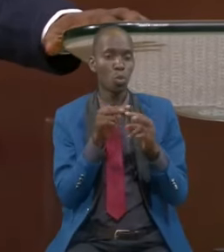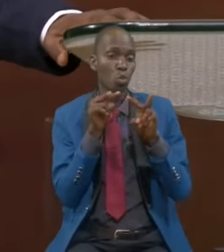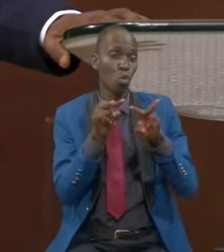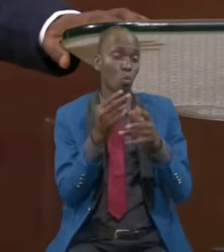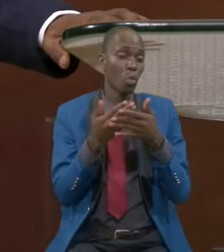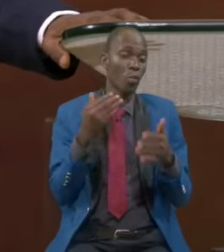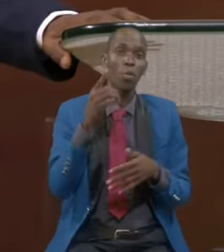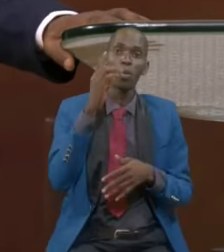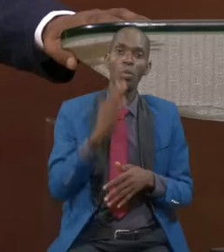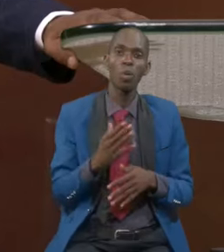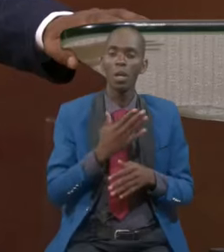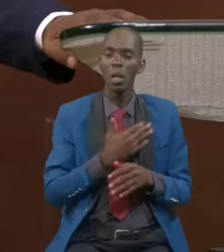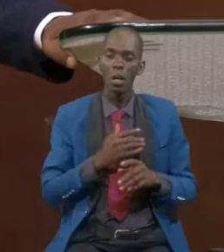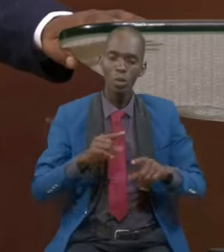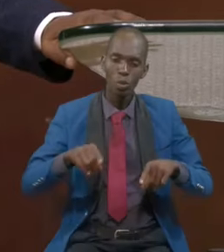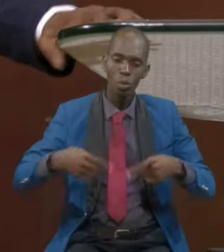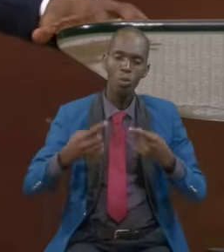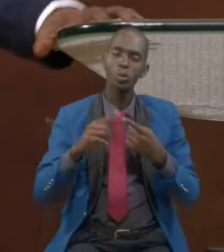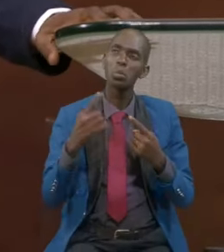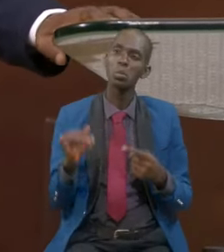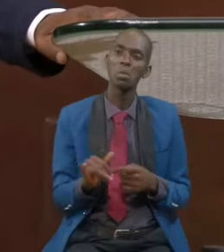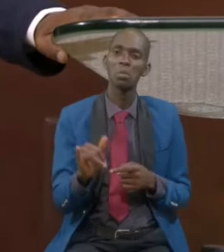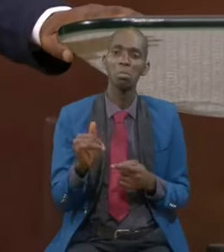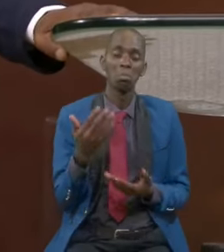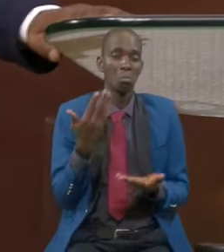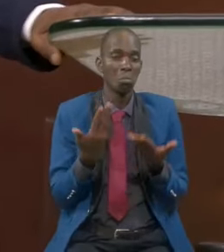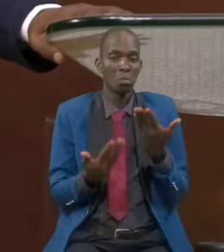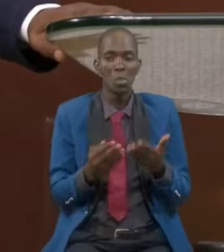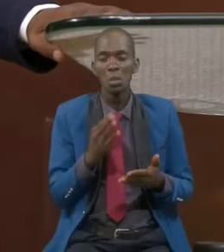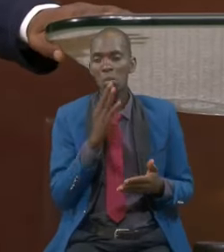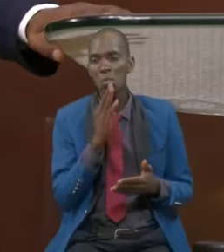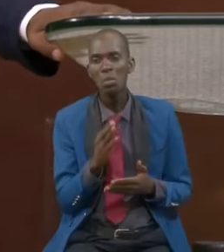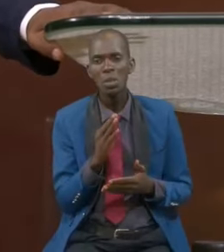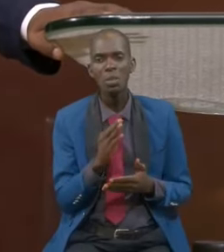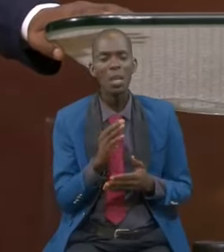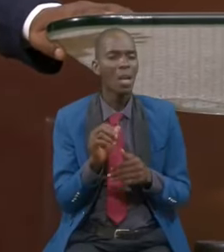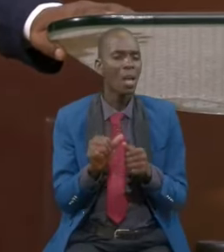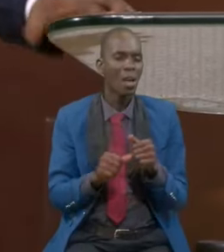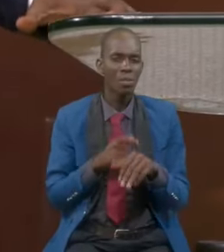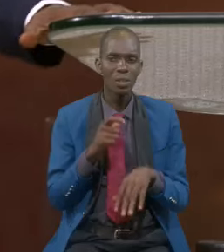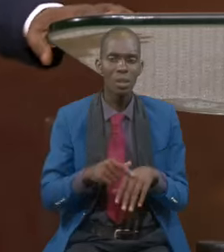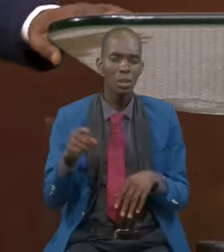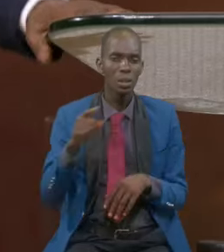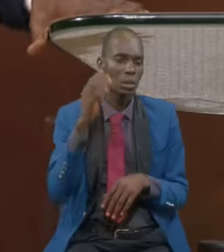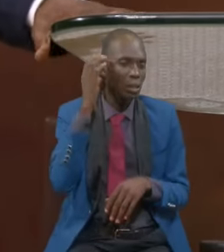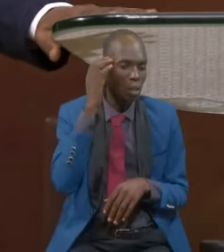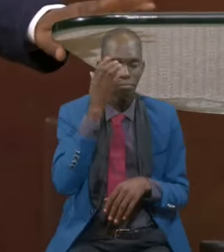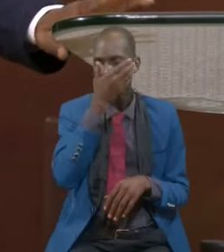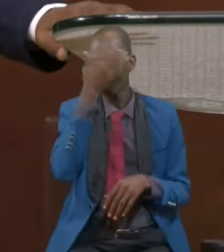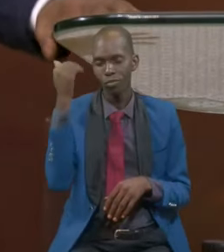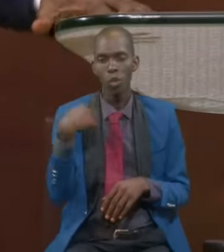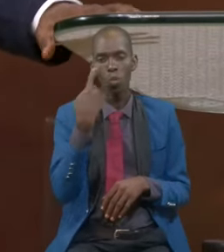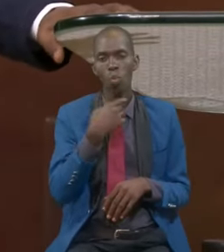eternity. And for all these many years, maybe they hear the word of God, but every time they hear, they forget who they